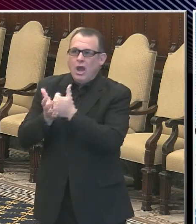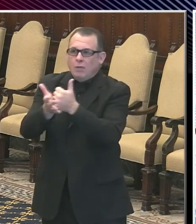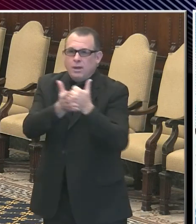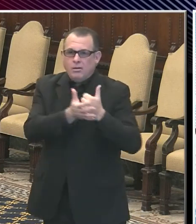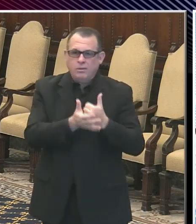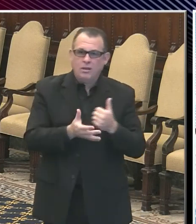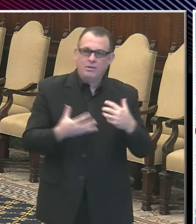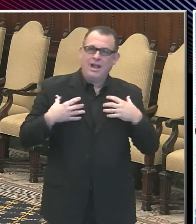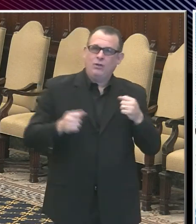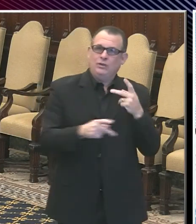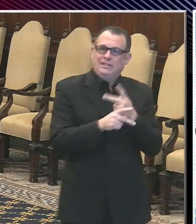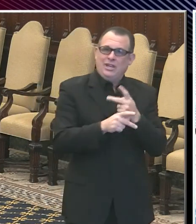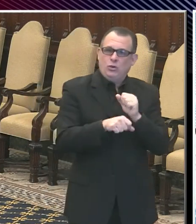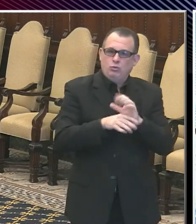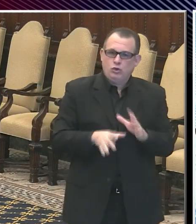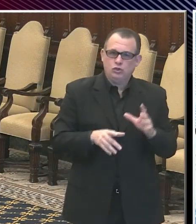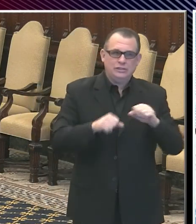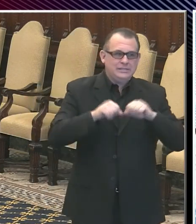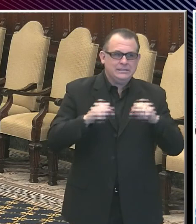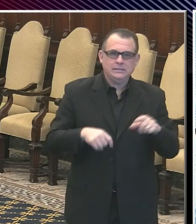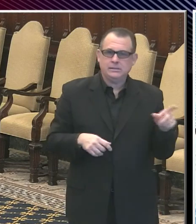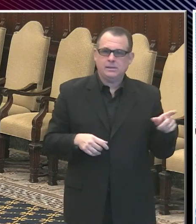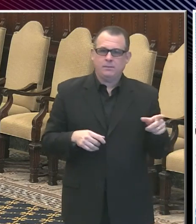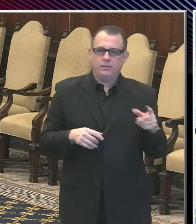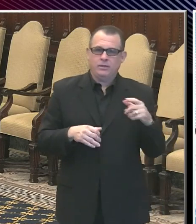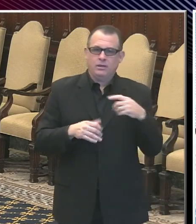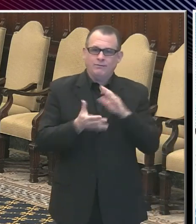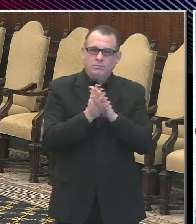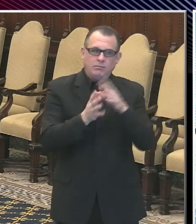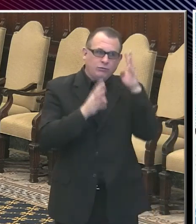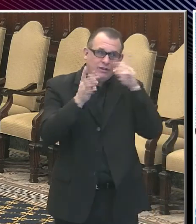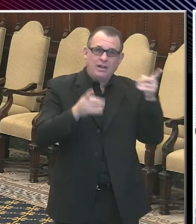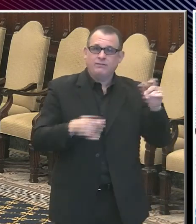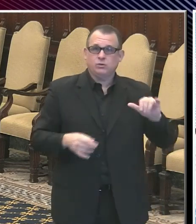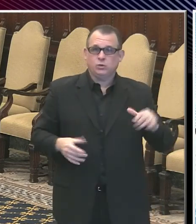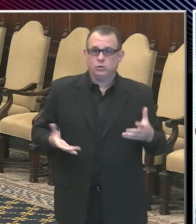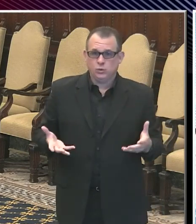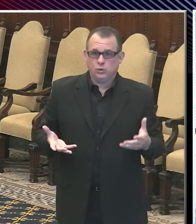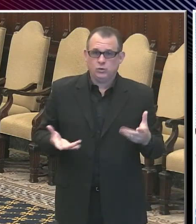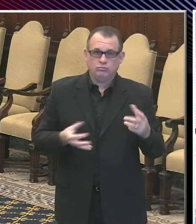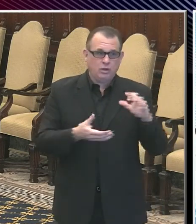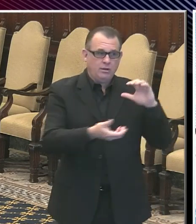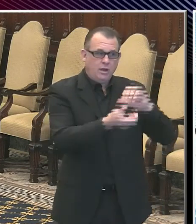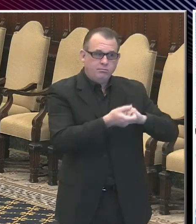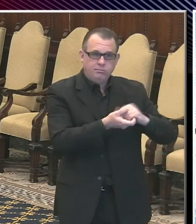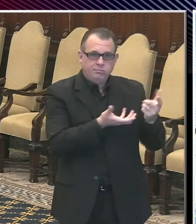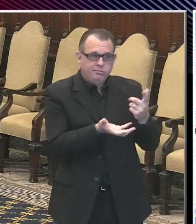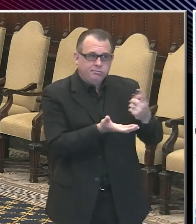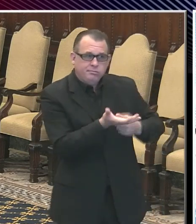healthcare systems to think through the same thing has been key. But look,